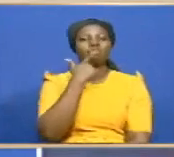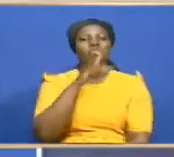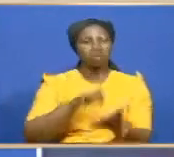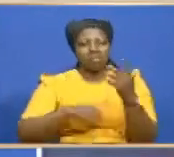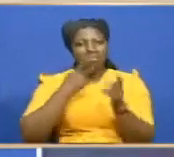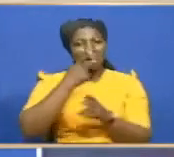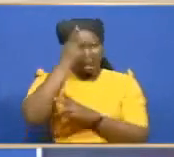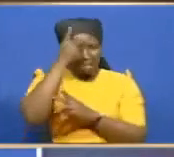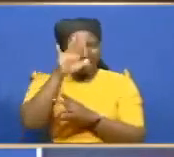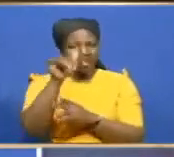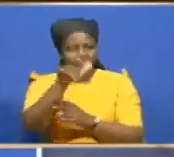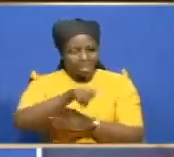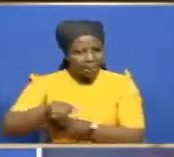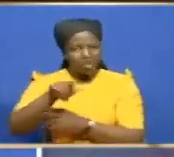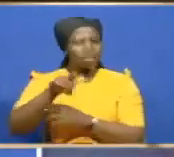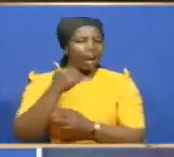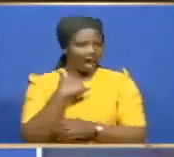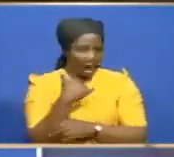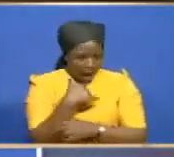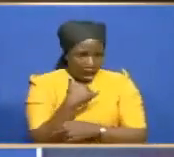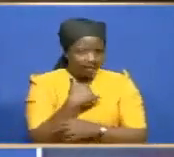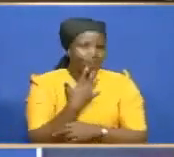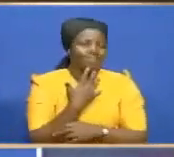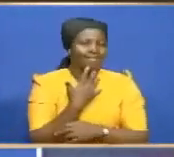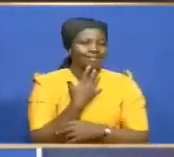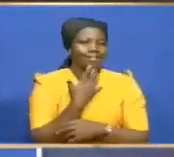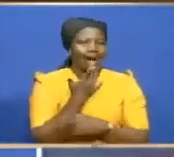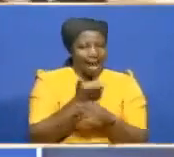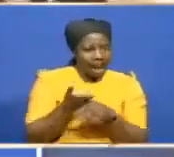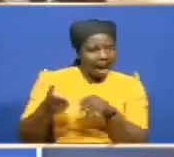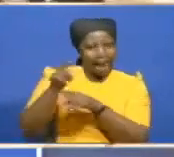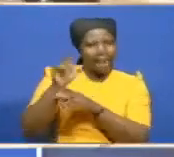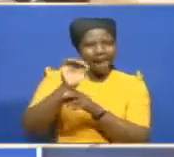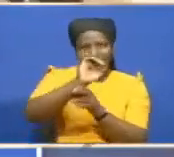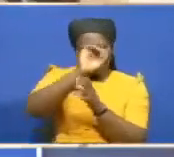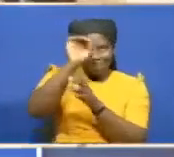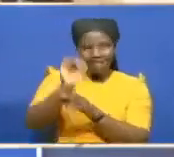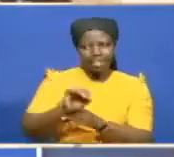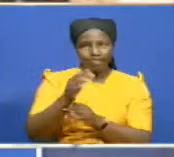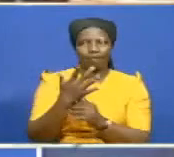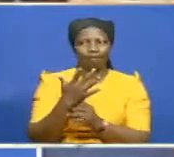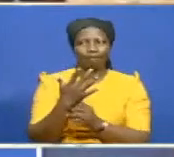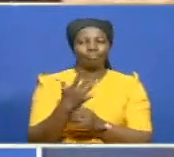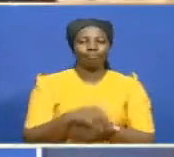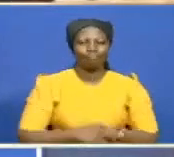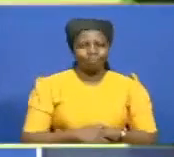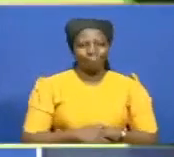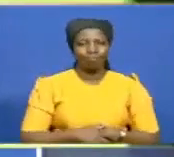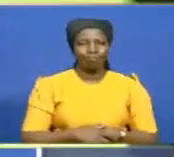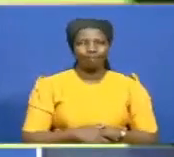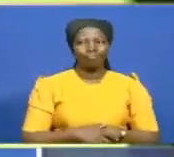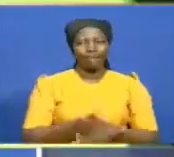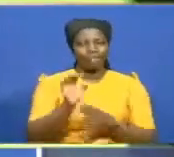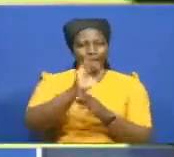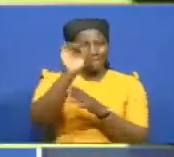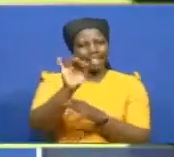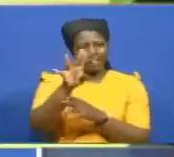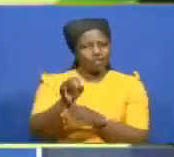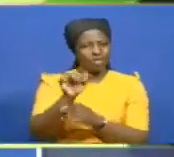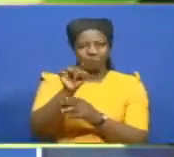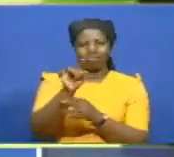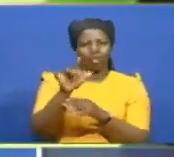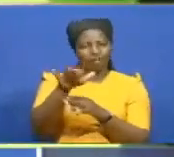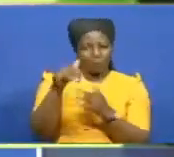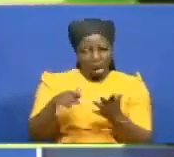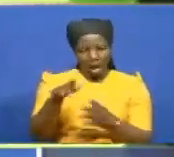region will have an added advantage of 40% of the students' intake will come from qualified locals. Tuanze kutayarisha